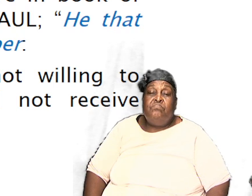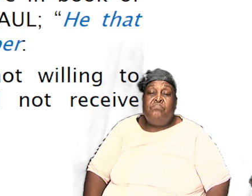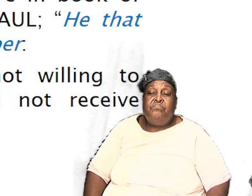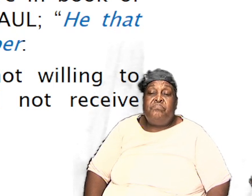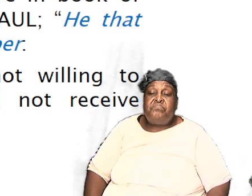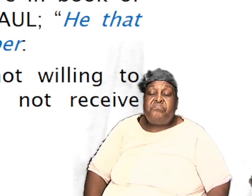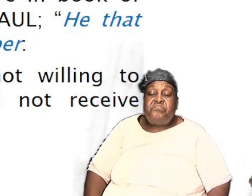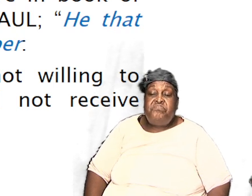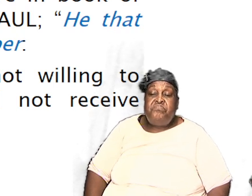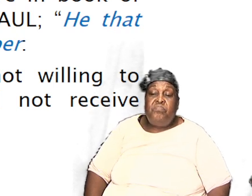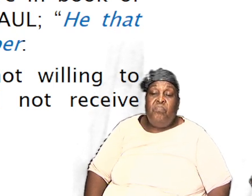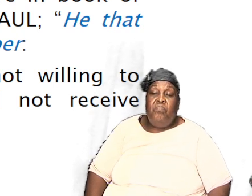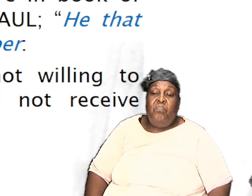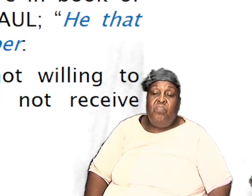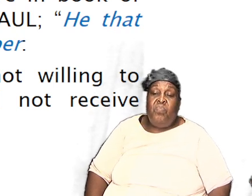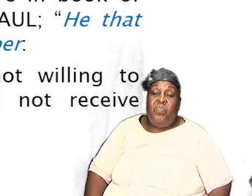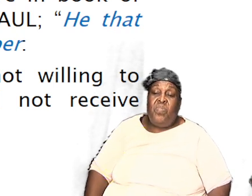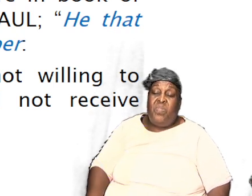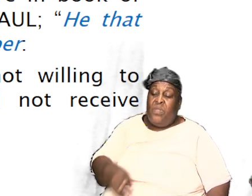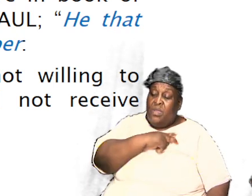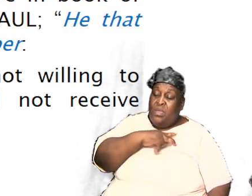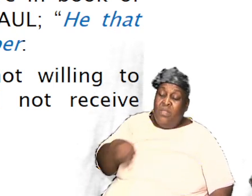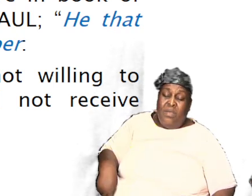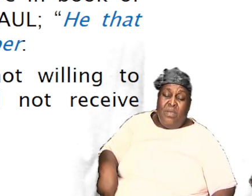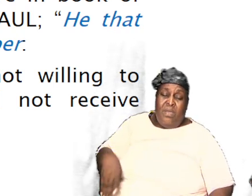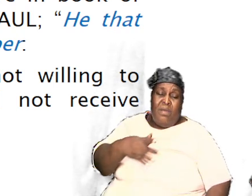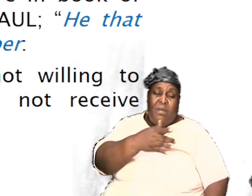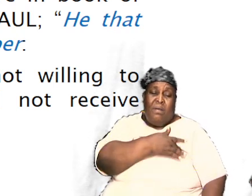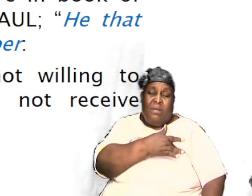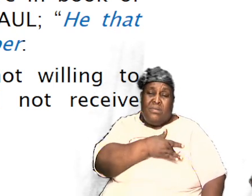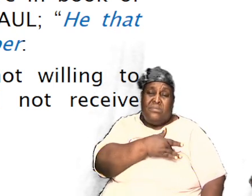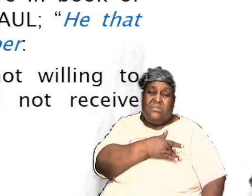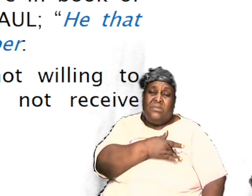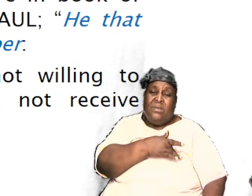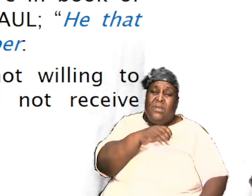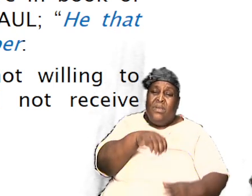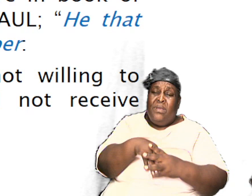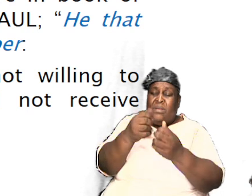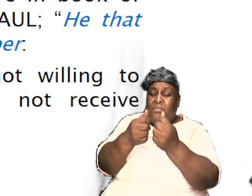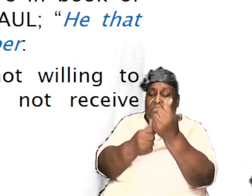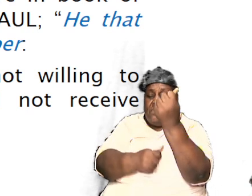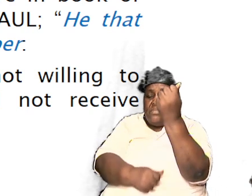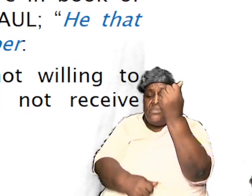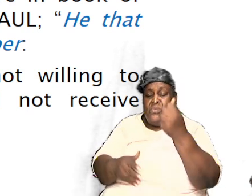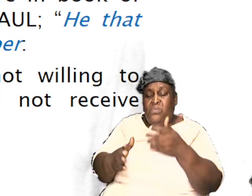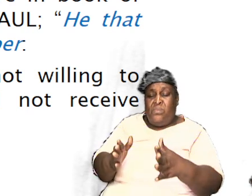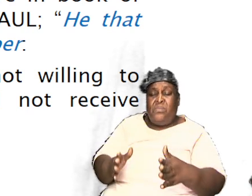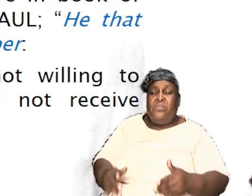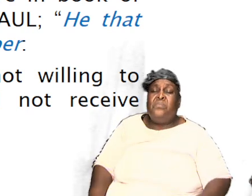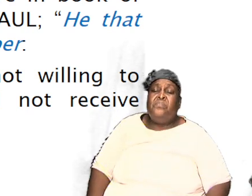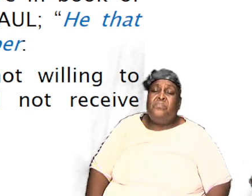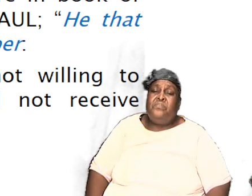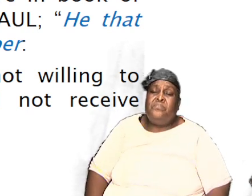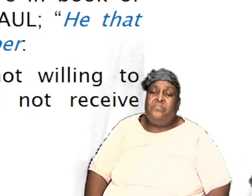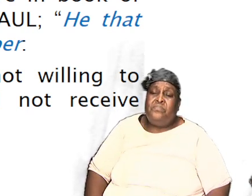It was obvious that the king's heart was in a busted state.